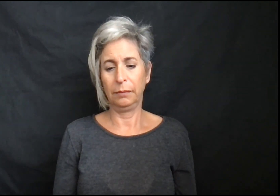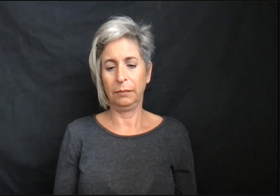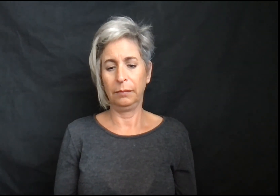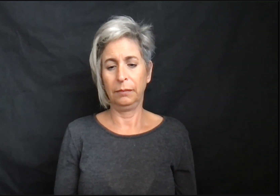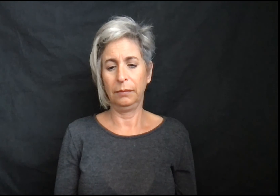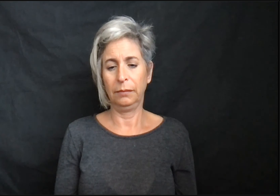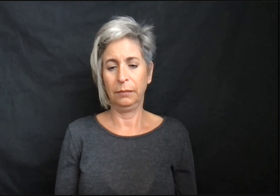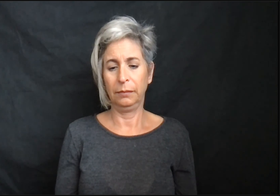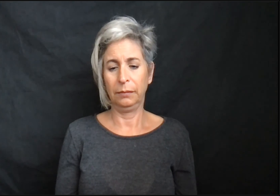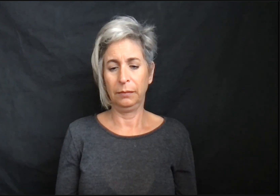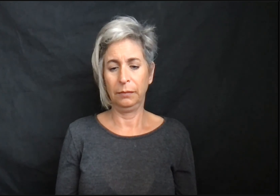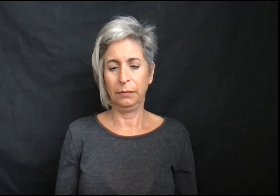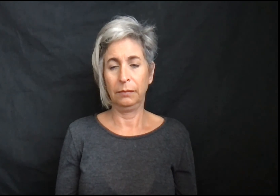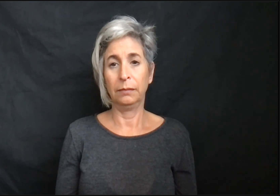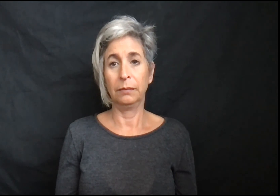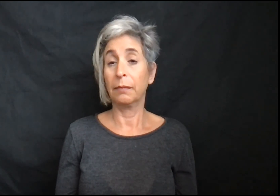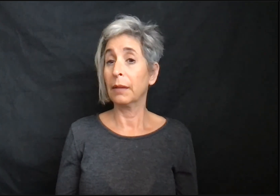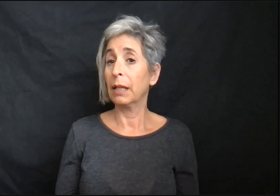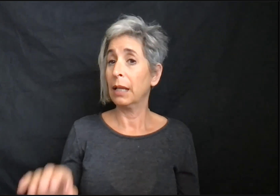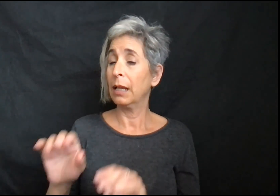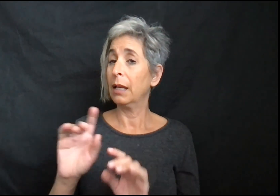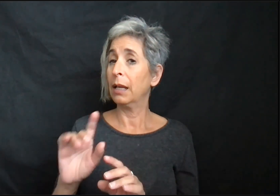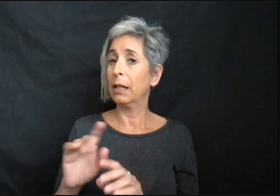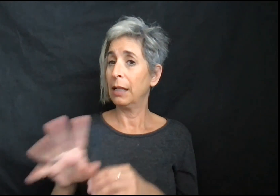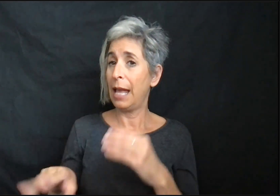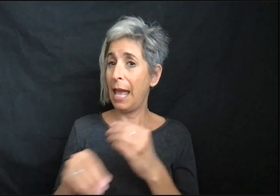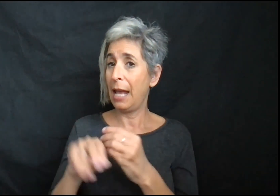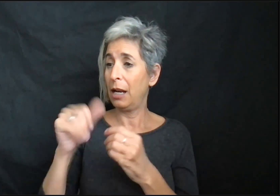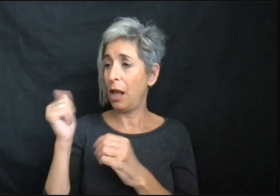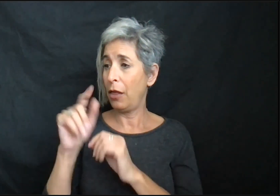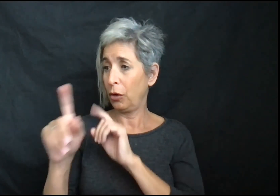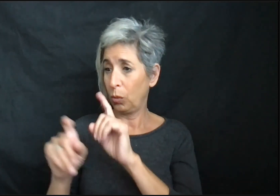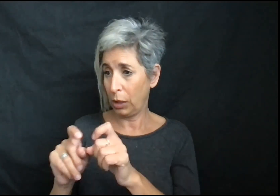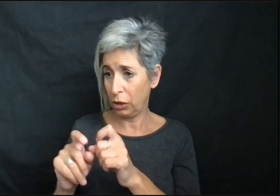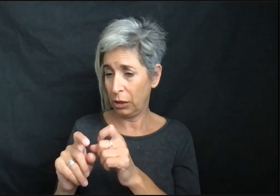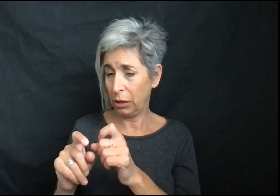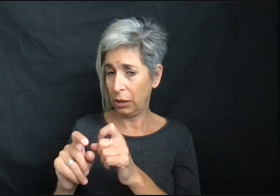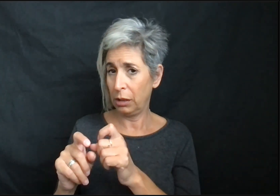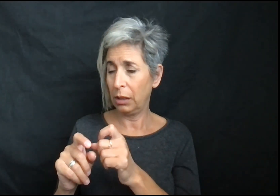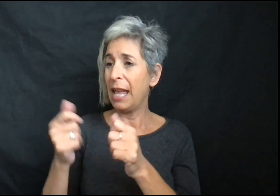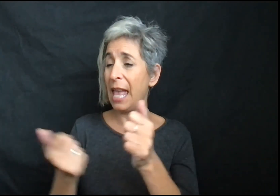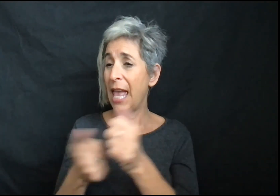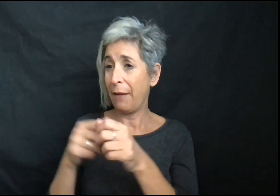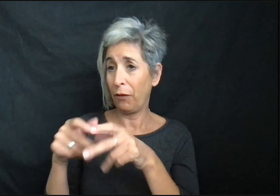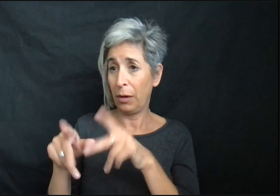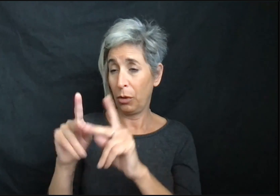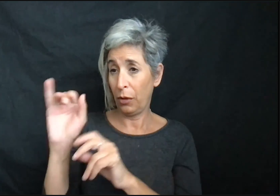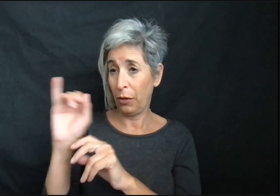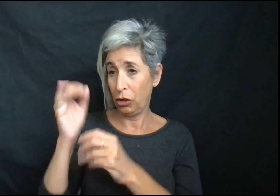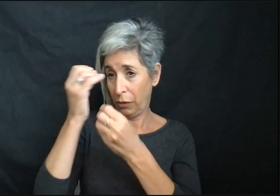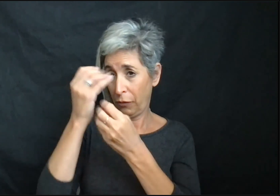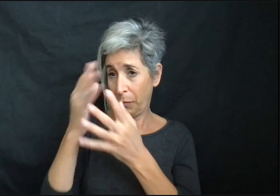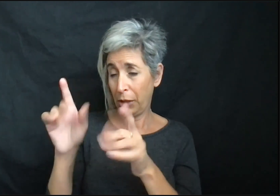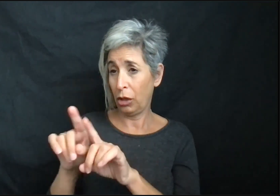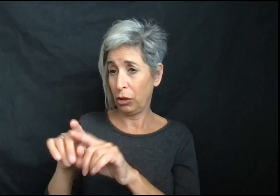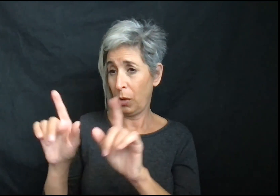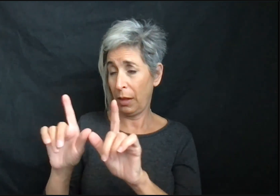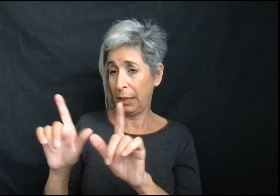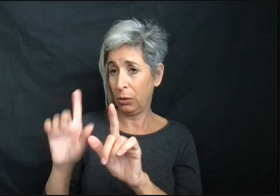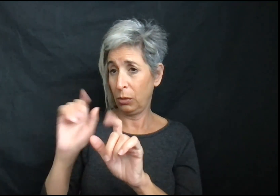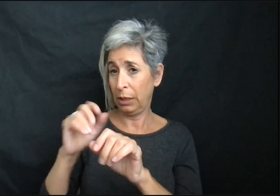So the next question says, piggybacking on that insurance question, so with each permit, the insurance information as well as licenses will need to